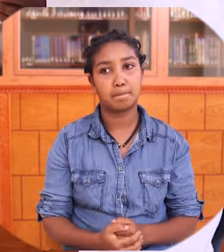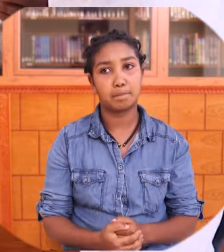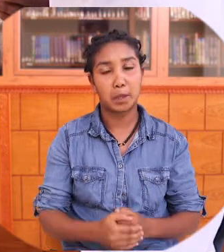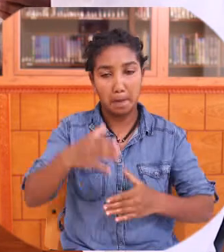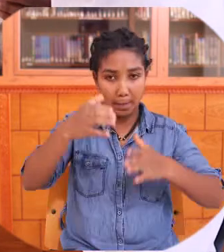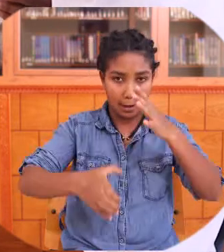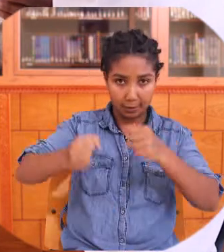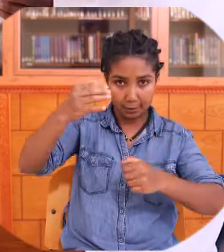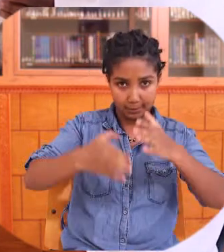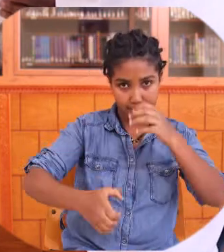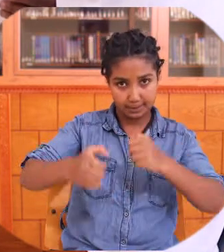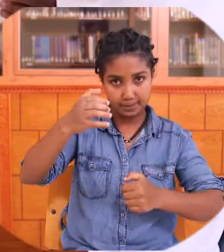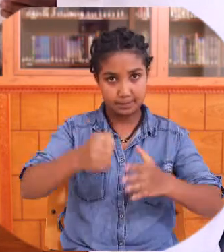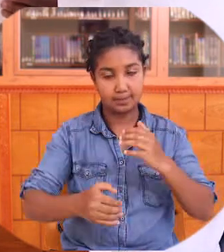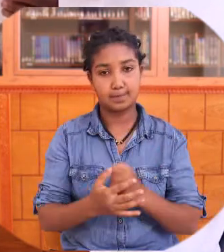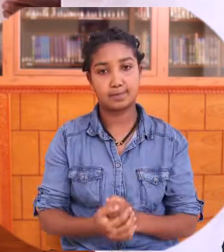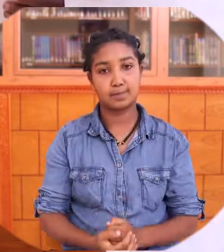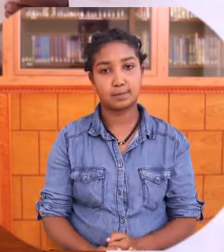milk,